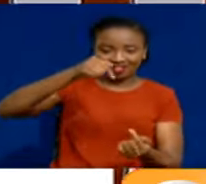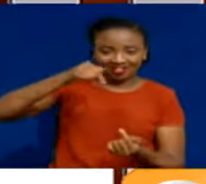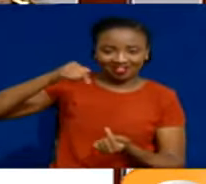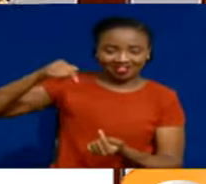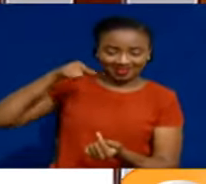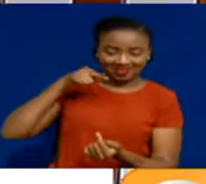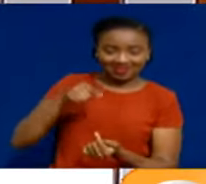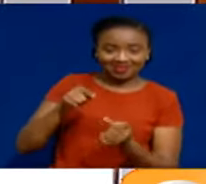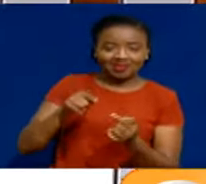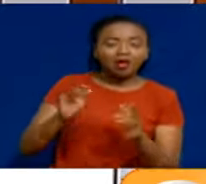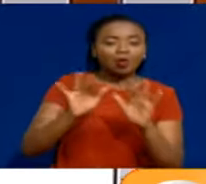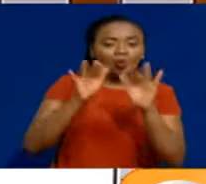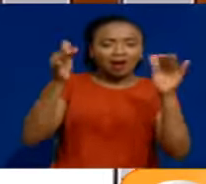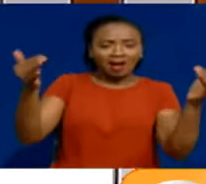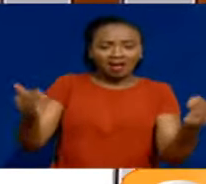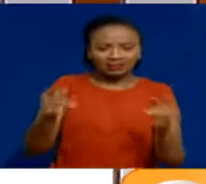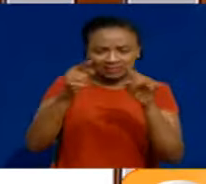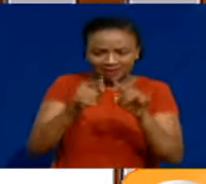The world is round.